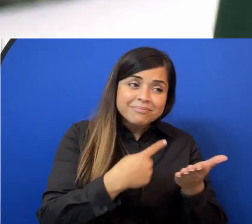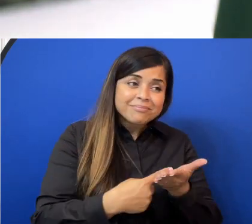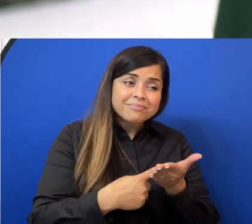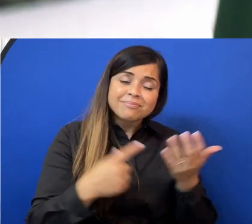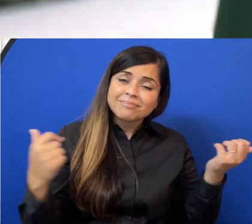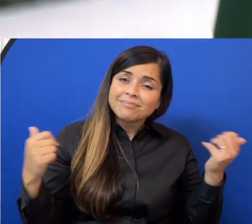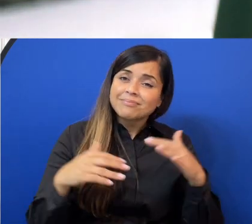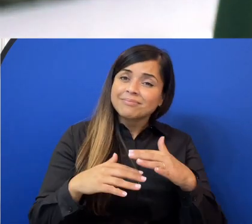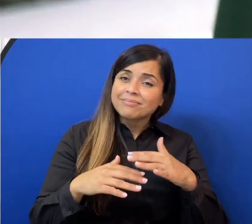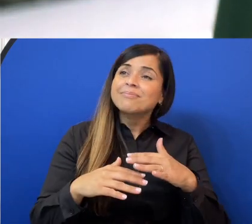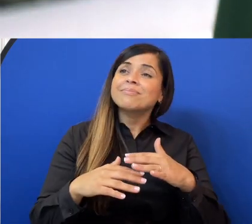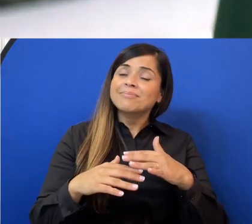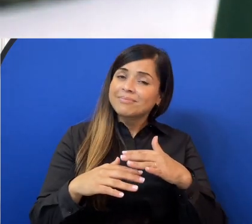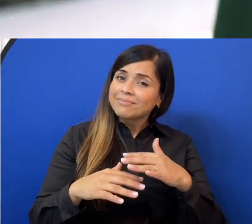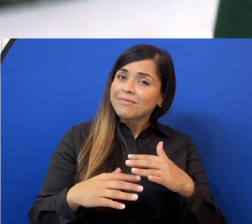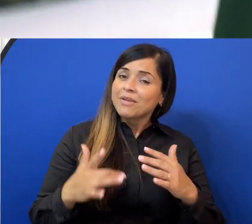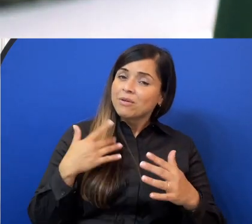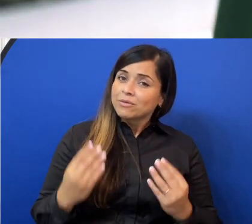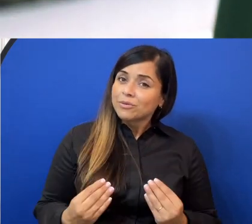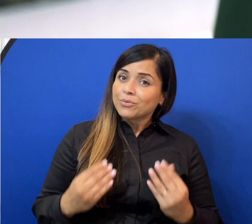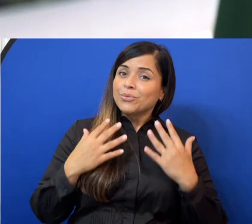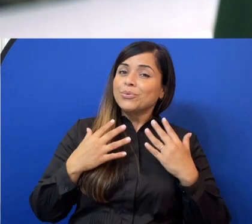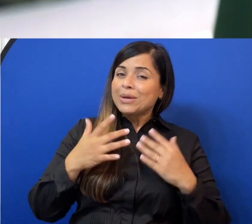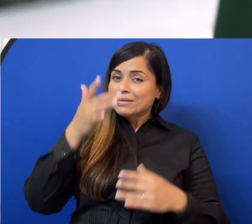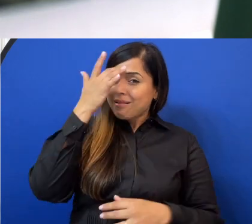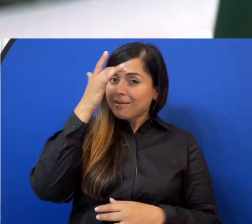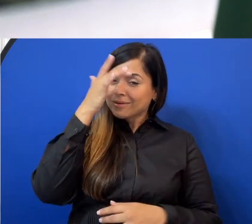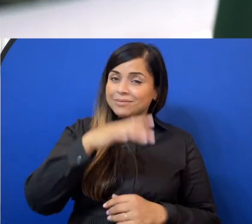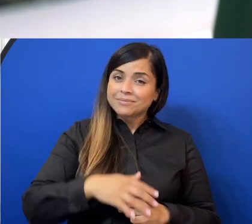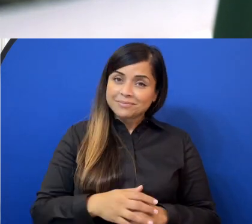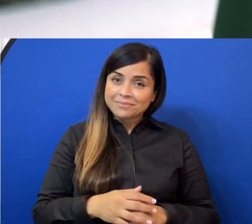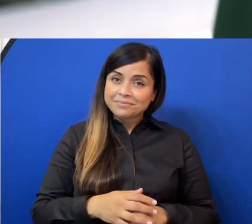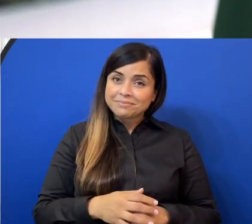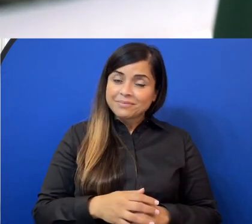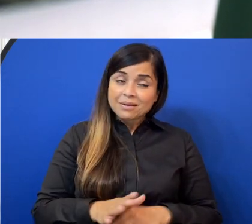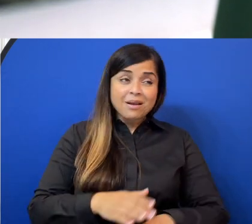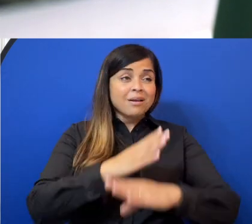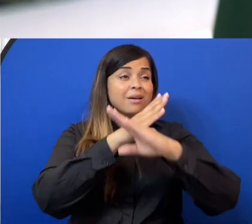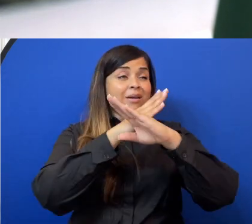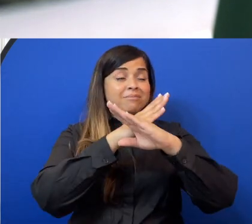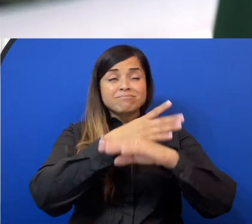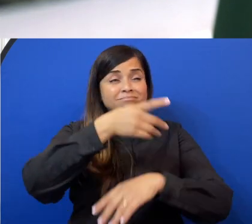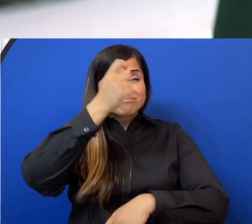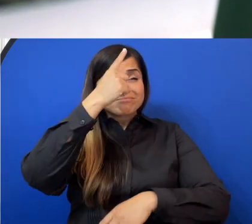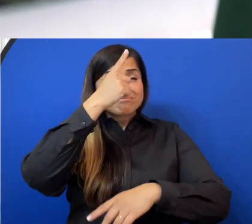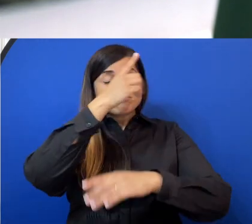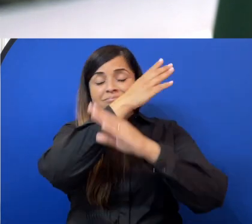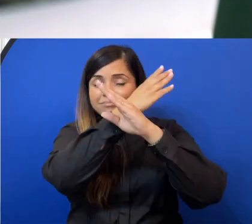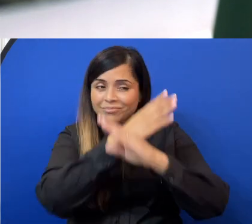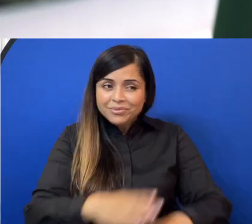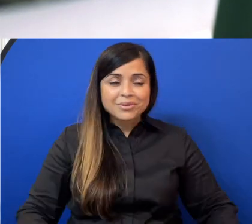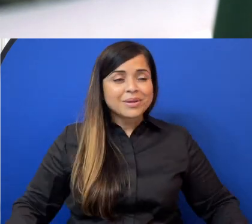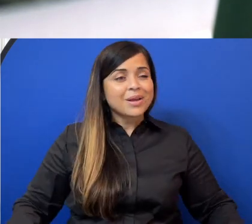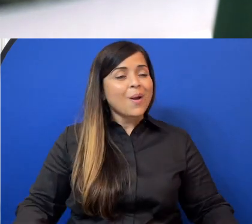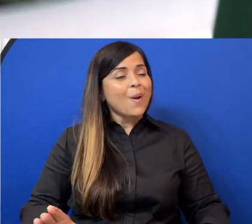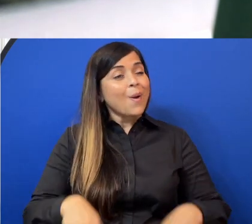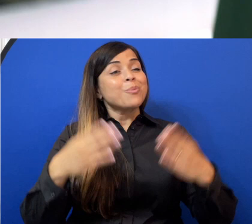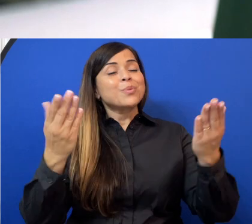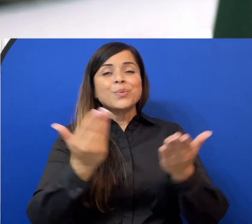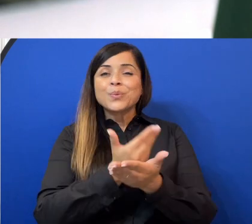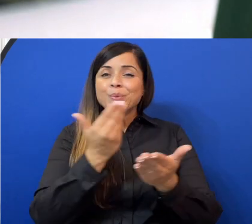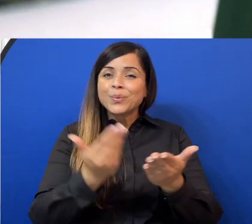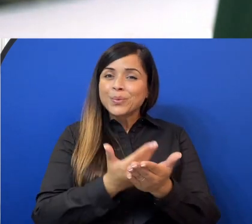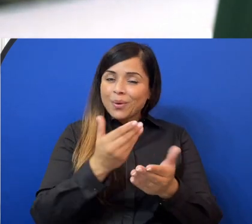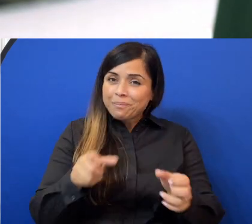together in intellectually enriching spaces through which barriers can be broken down and new pathways created. I